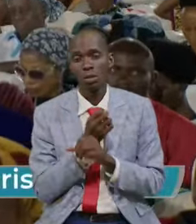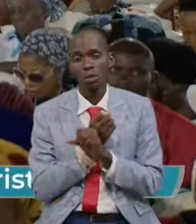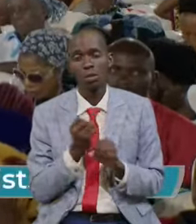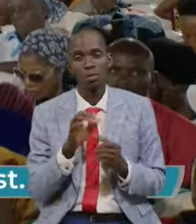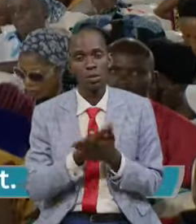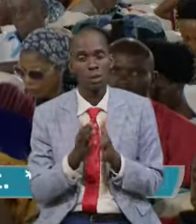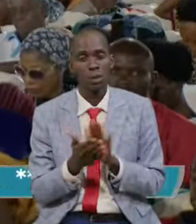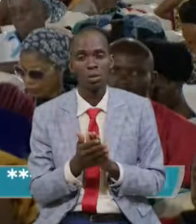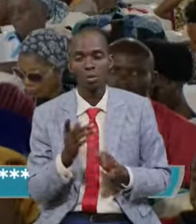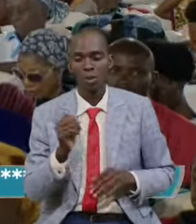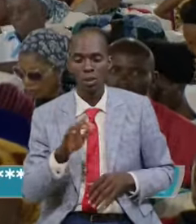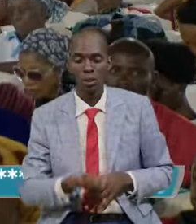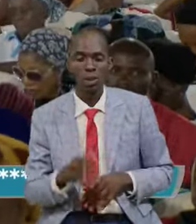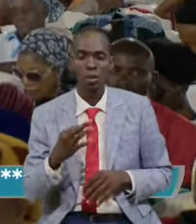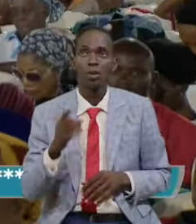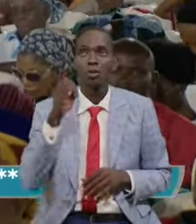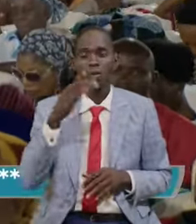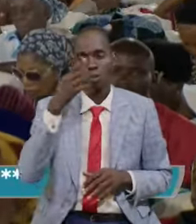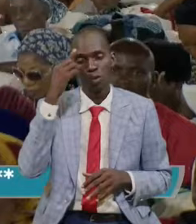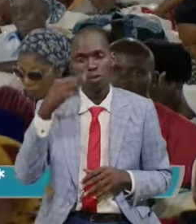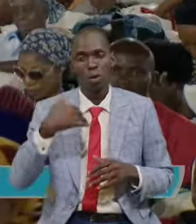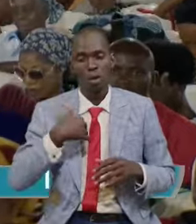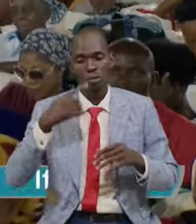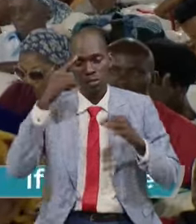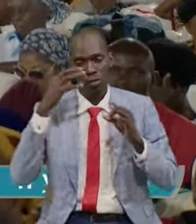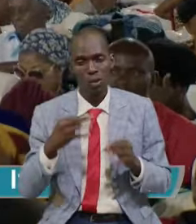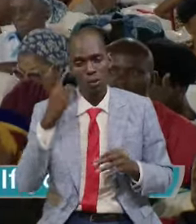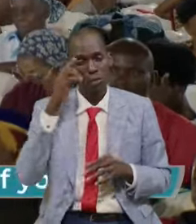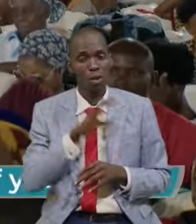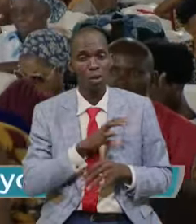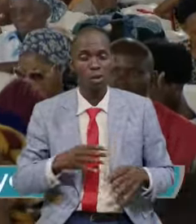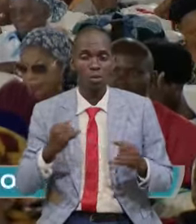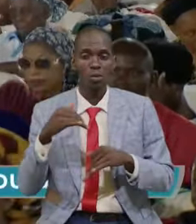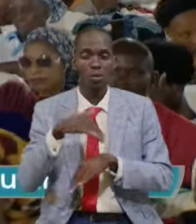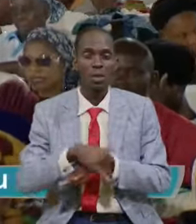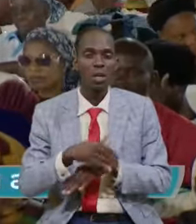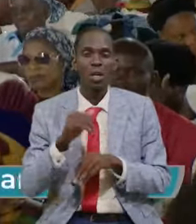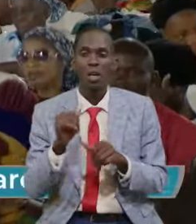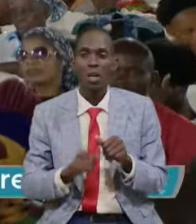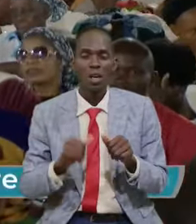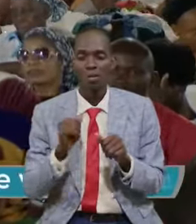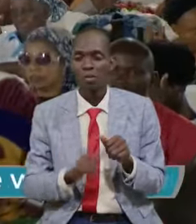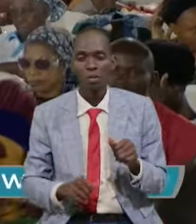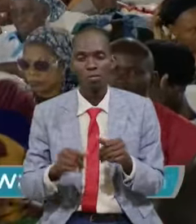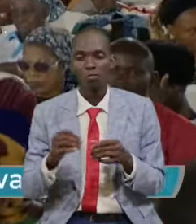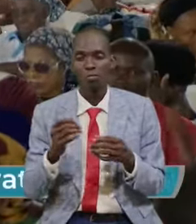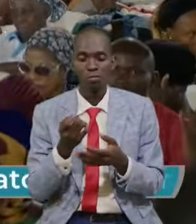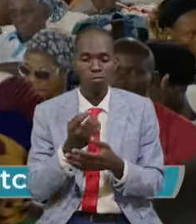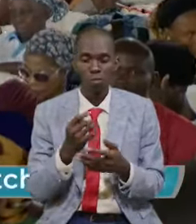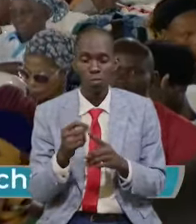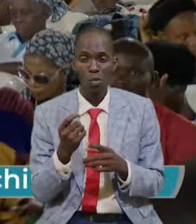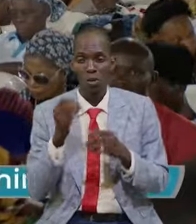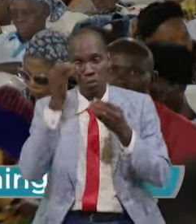by the decision you have made tonight. And every information you give, you'll give it correctly. You'll